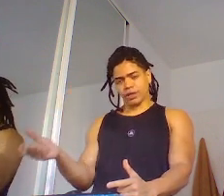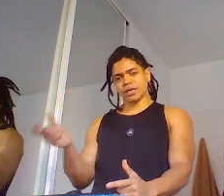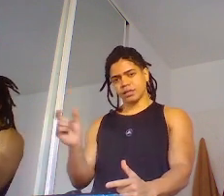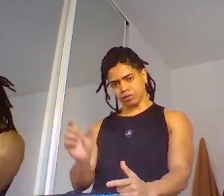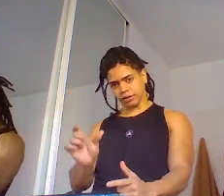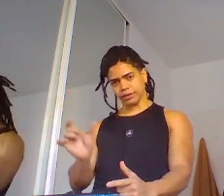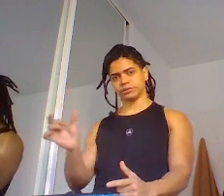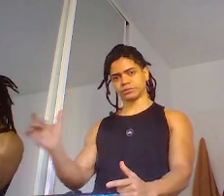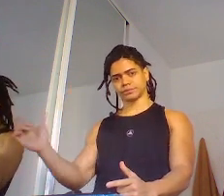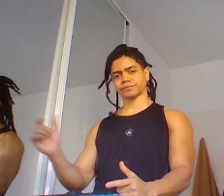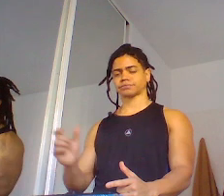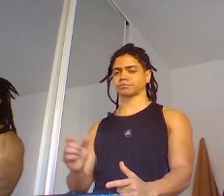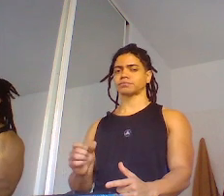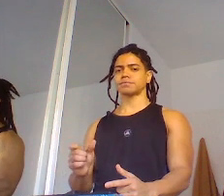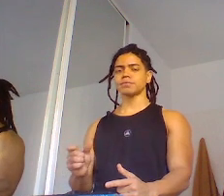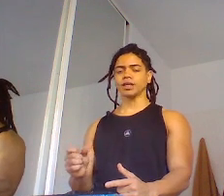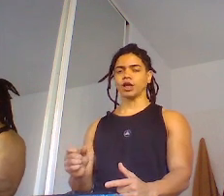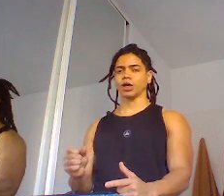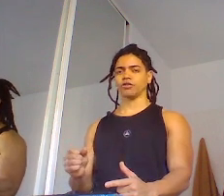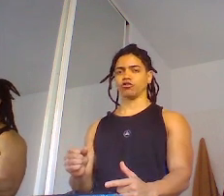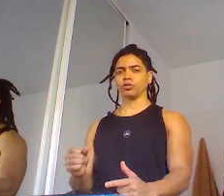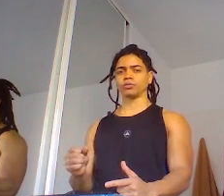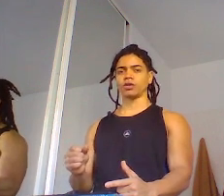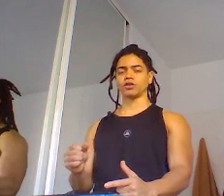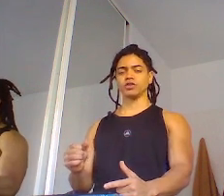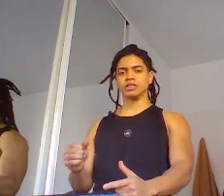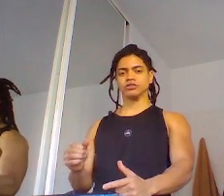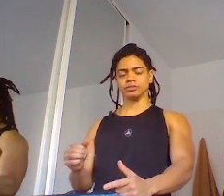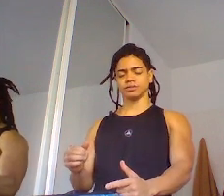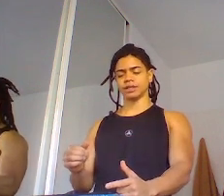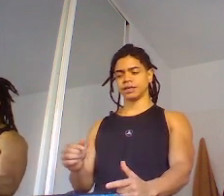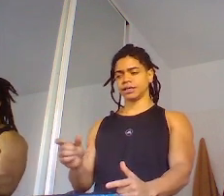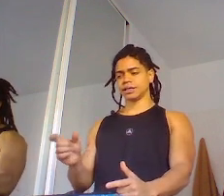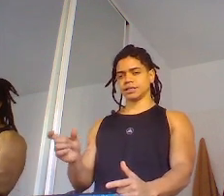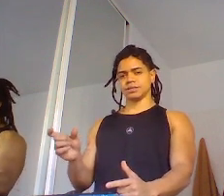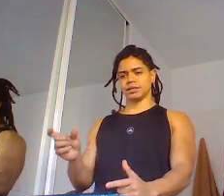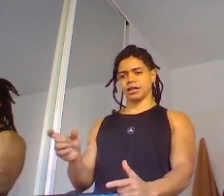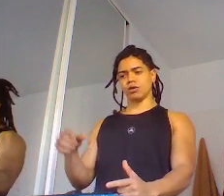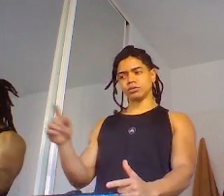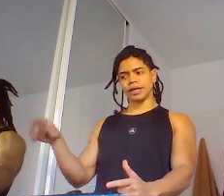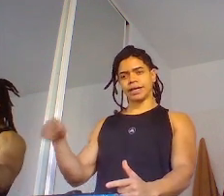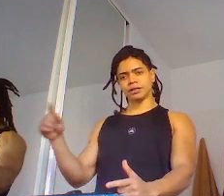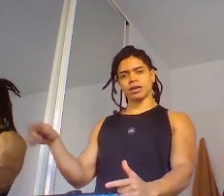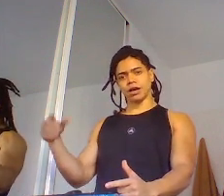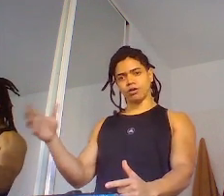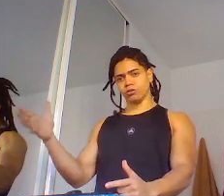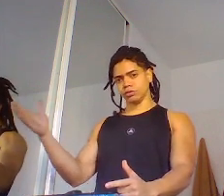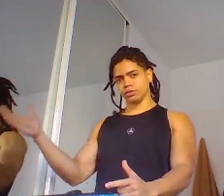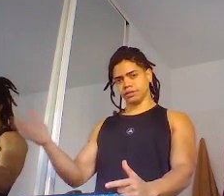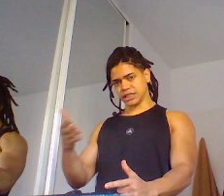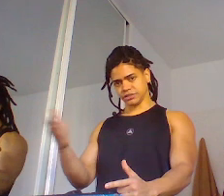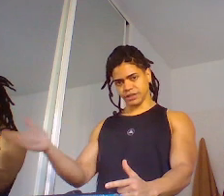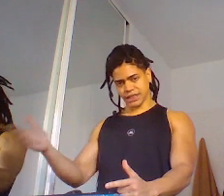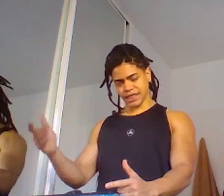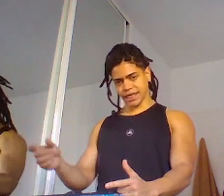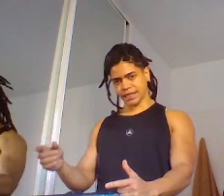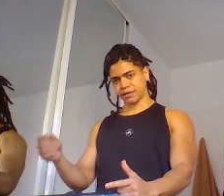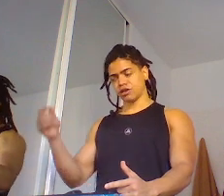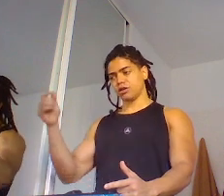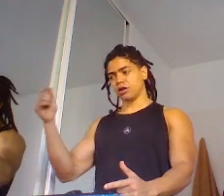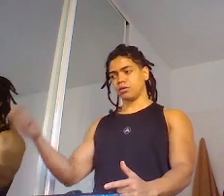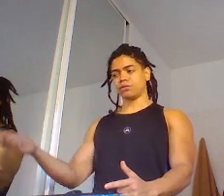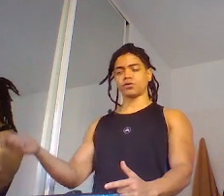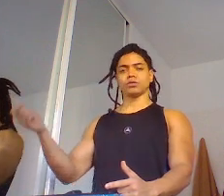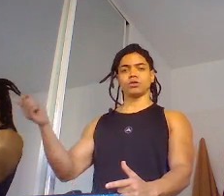they create these terms of conditions, outline all the necessary